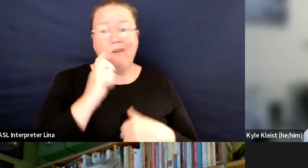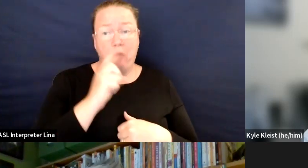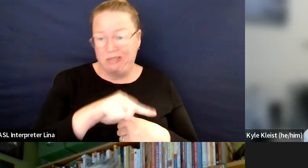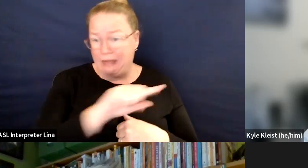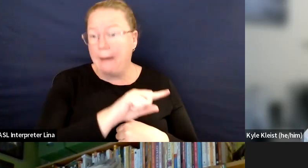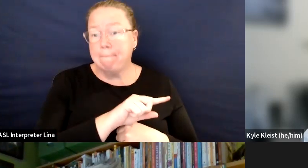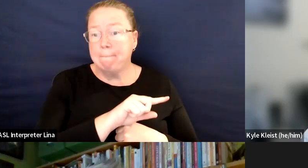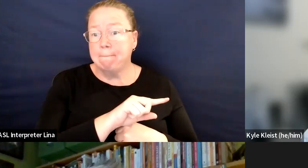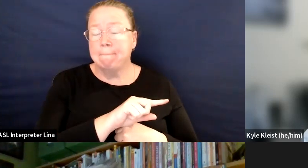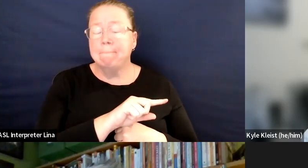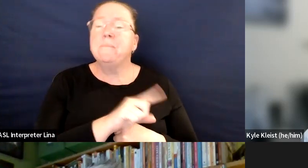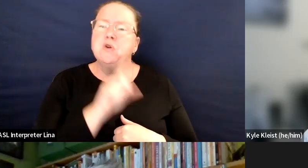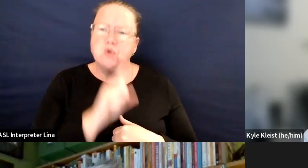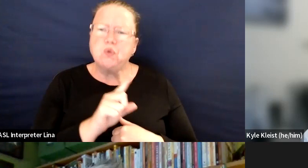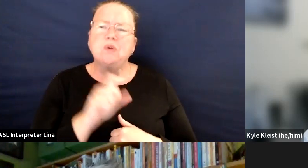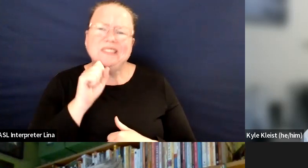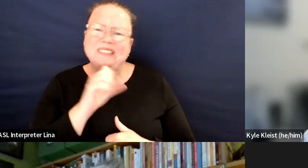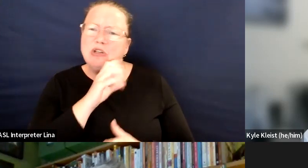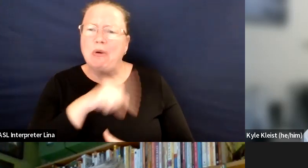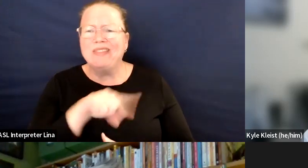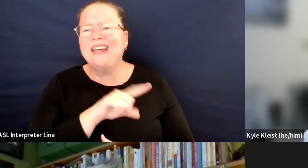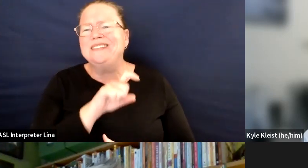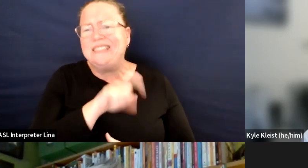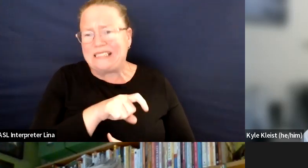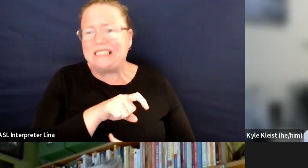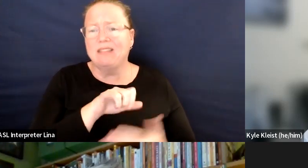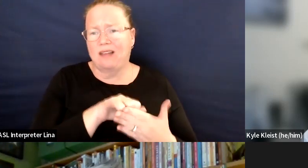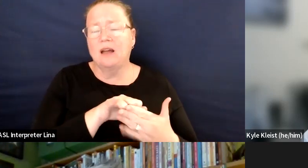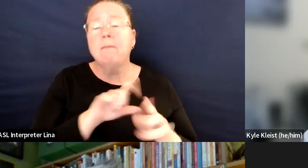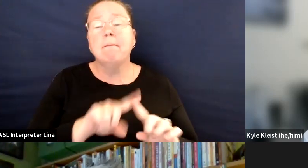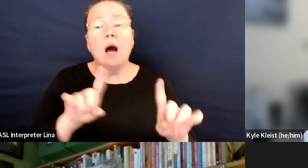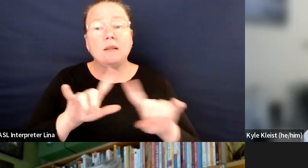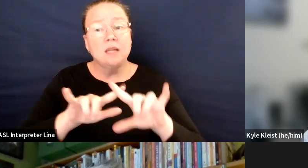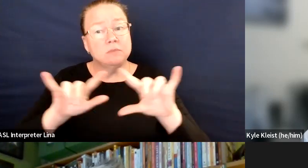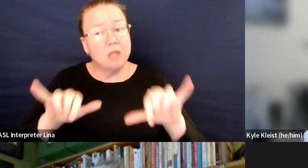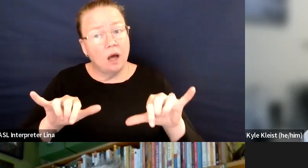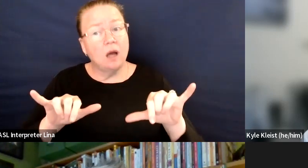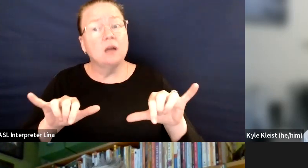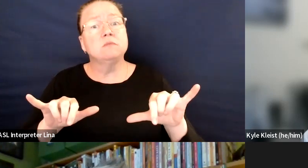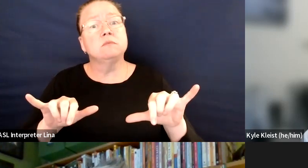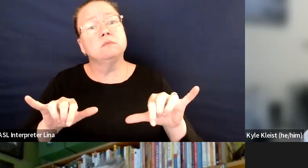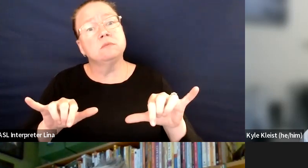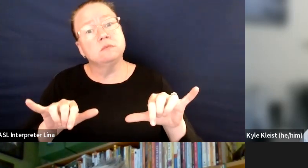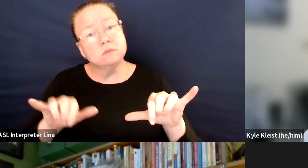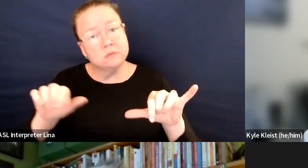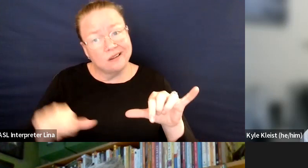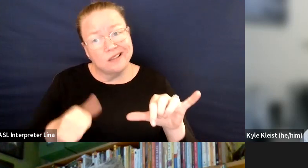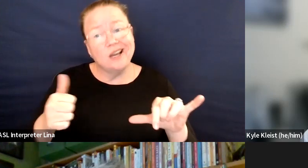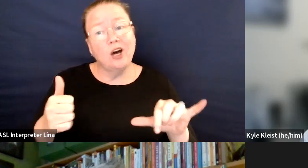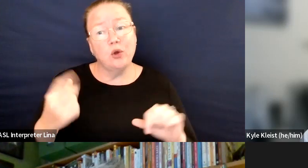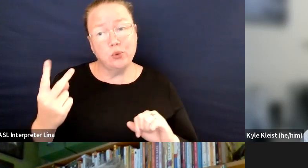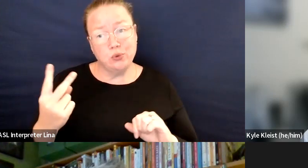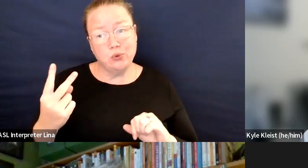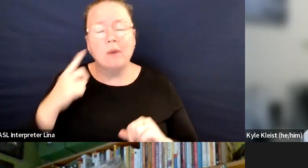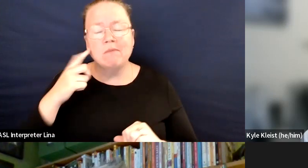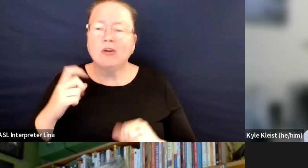you know, a lot of the, especially the seniors, they really need it. But also the other two,